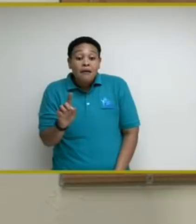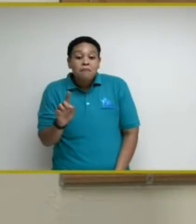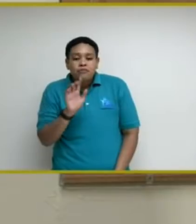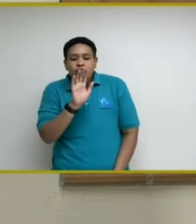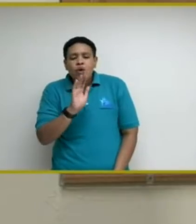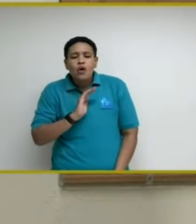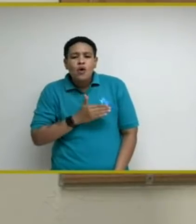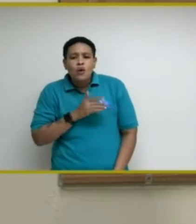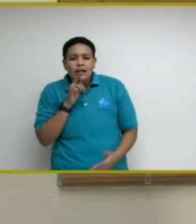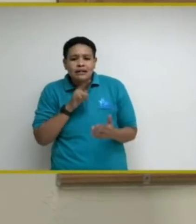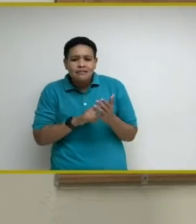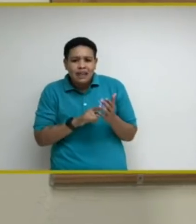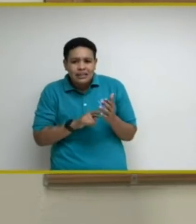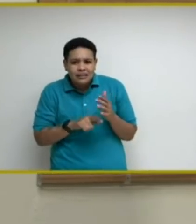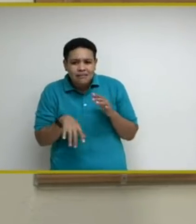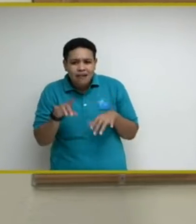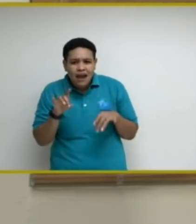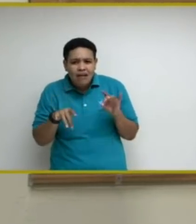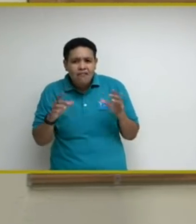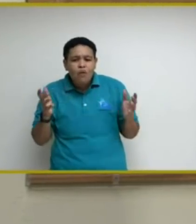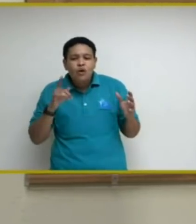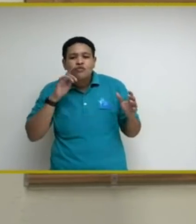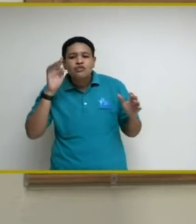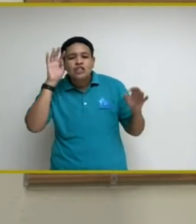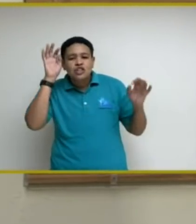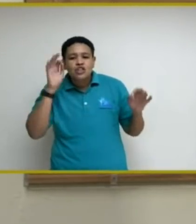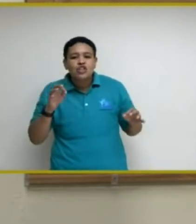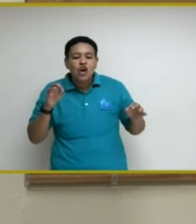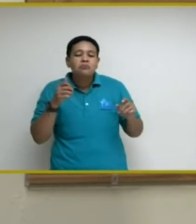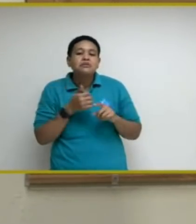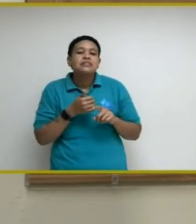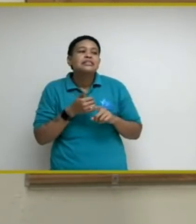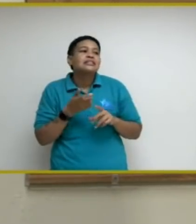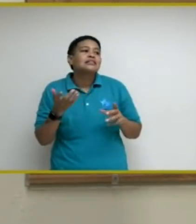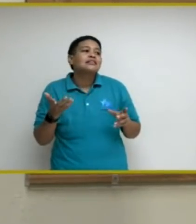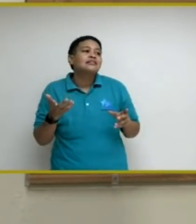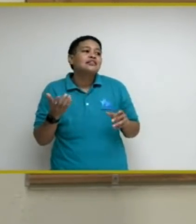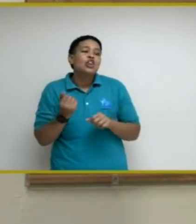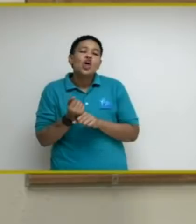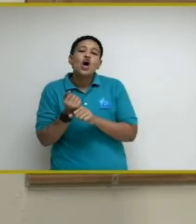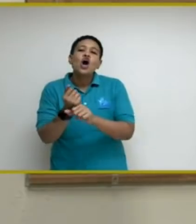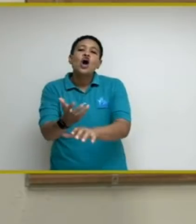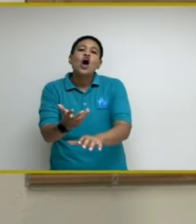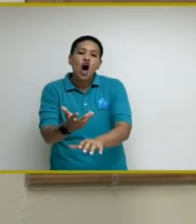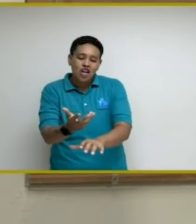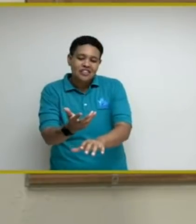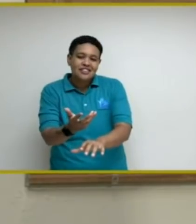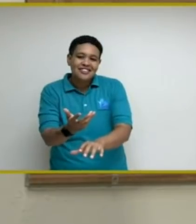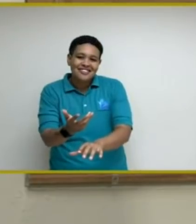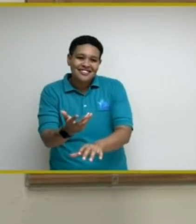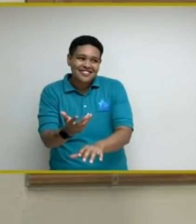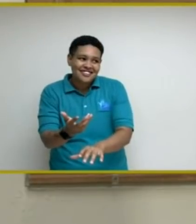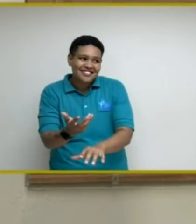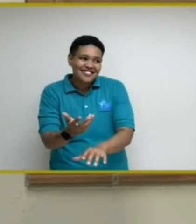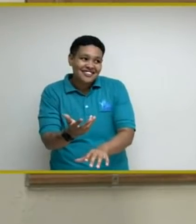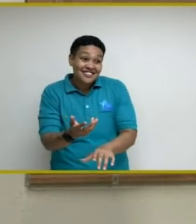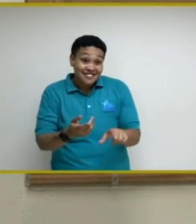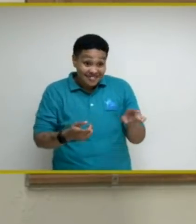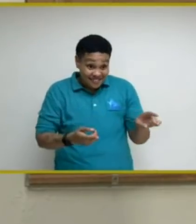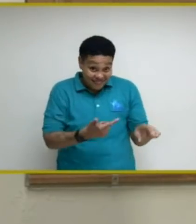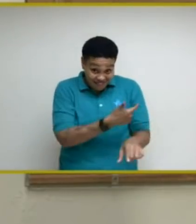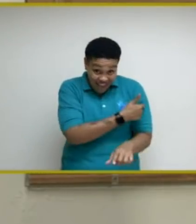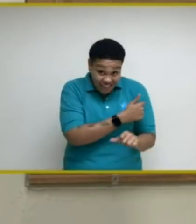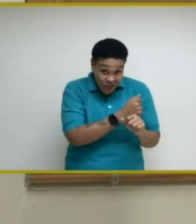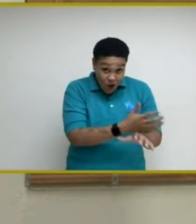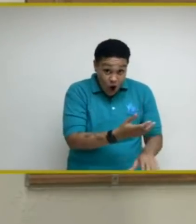our investigation is to determine that there is the cause is it or is it not